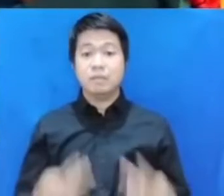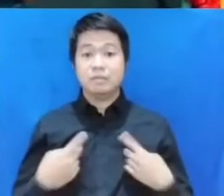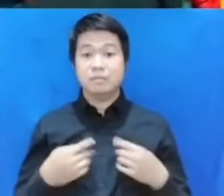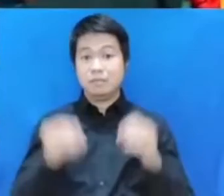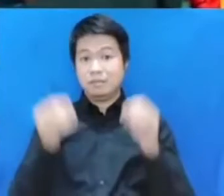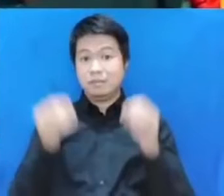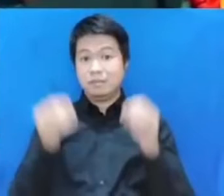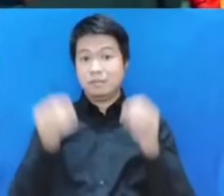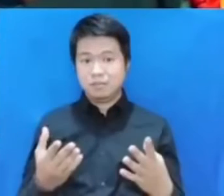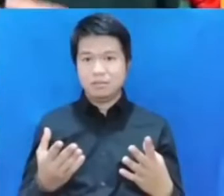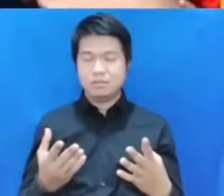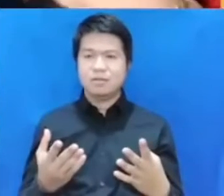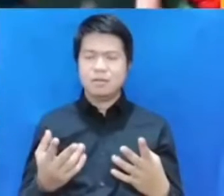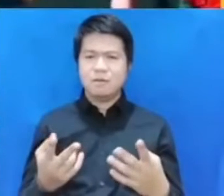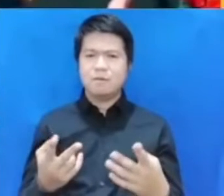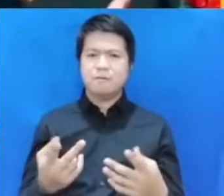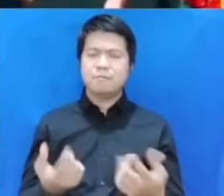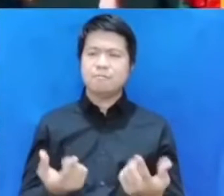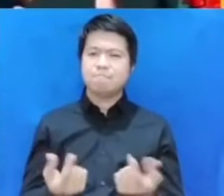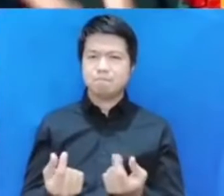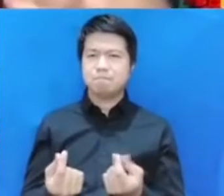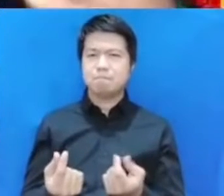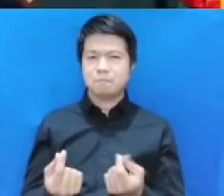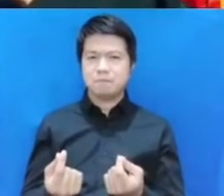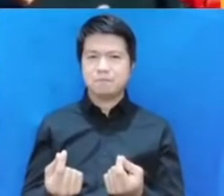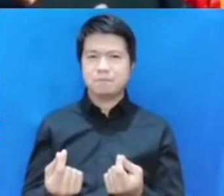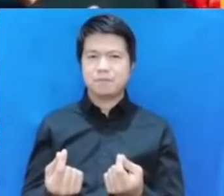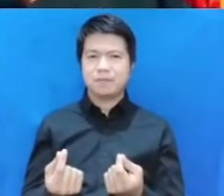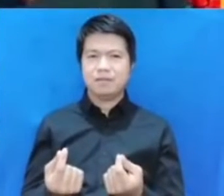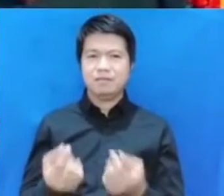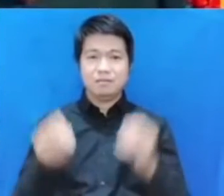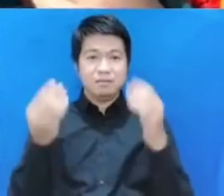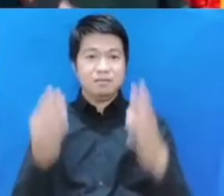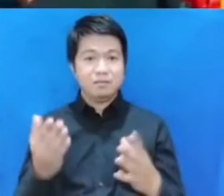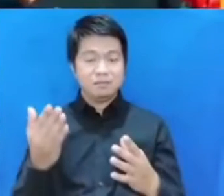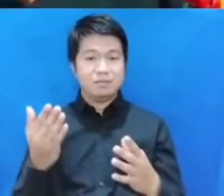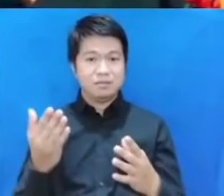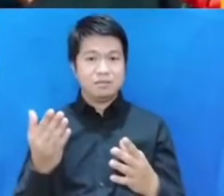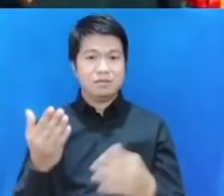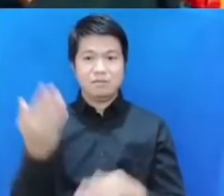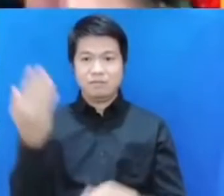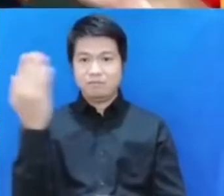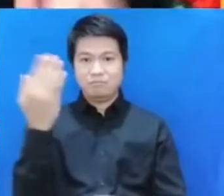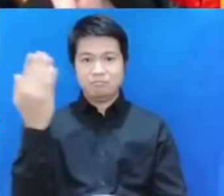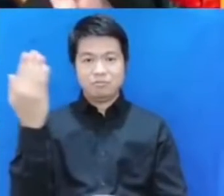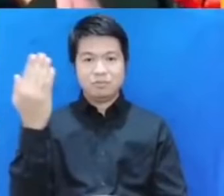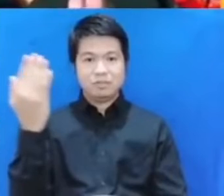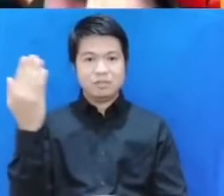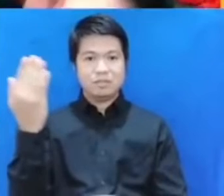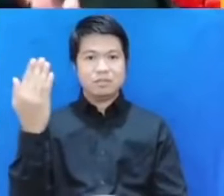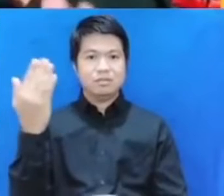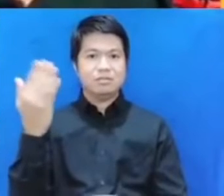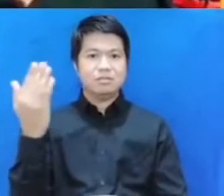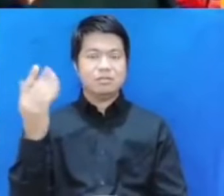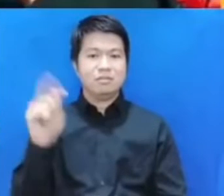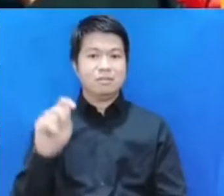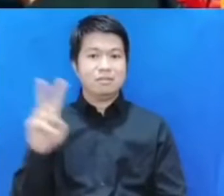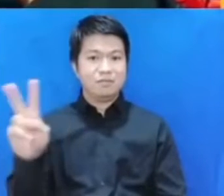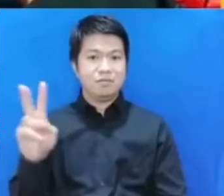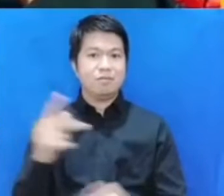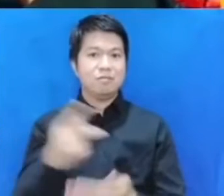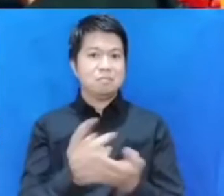do teacher broadcasters work on a part-time basis. So for purposes of